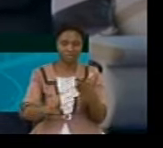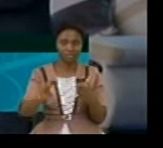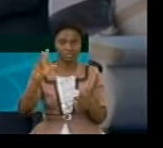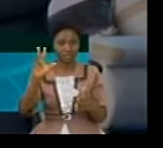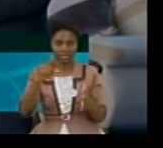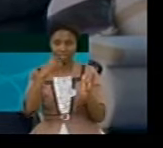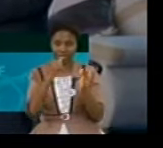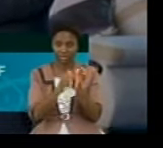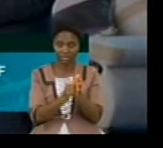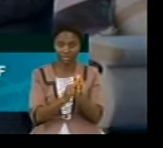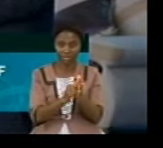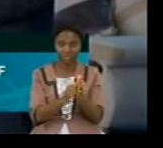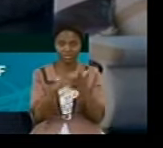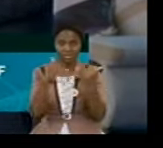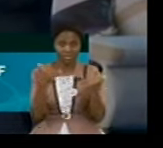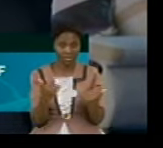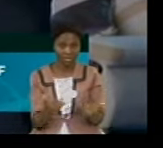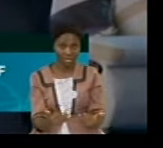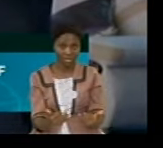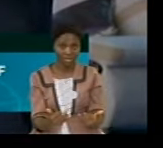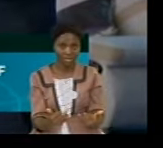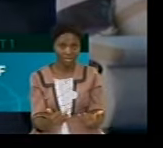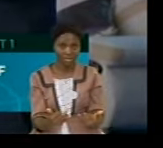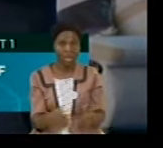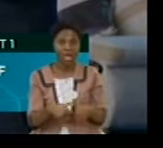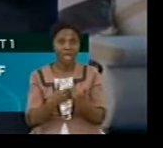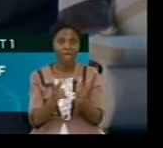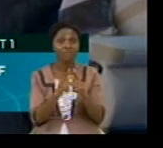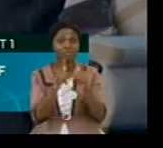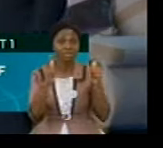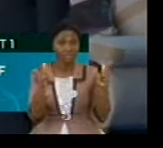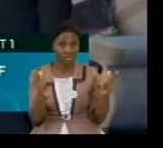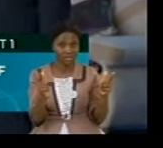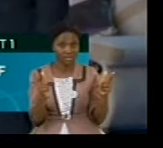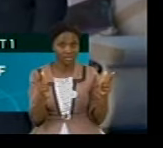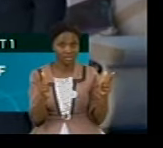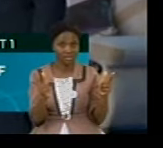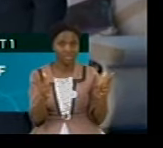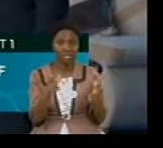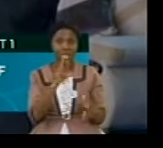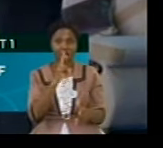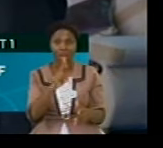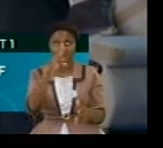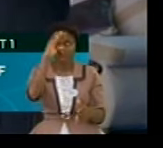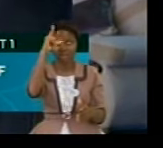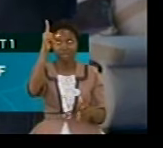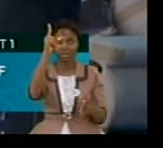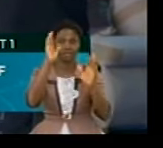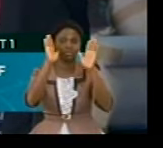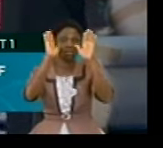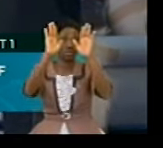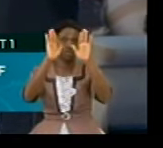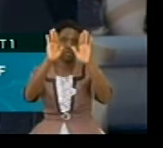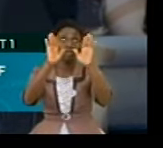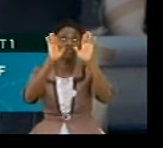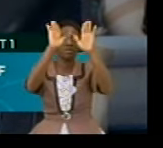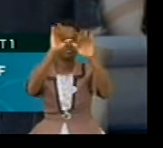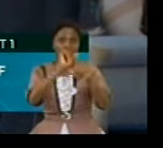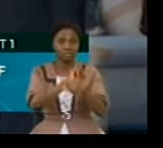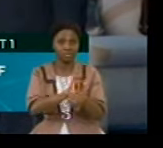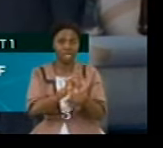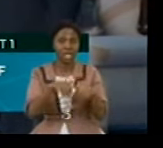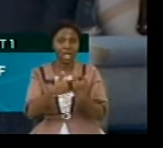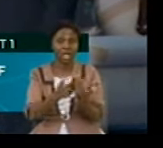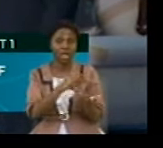verse 3, now how great are his signs, how mighty are